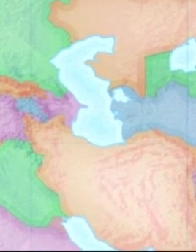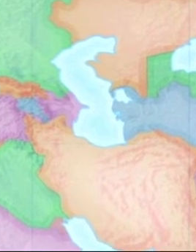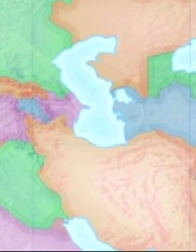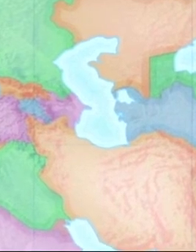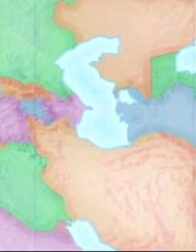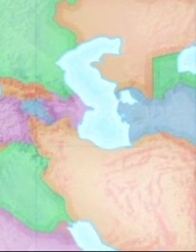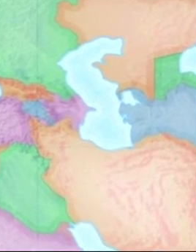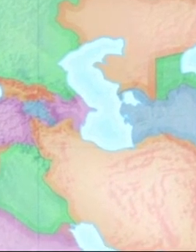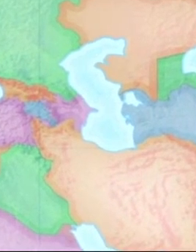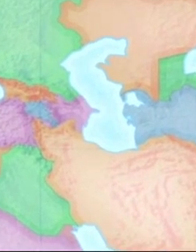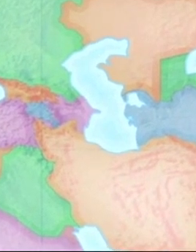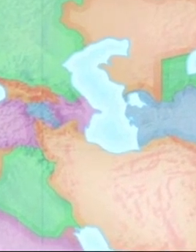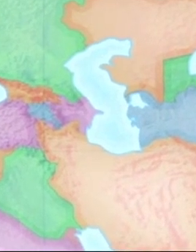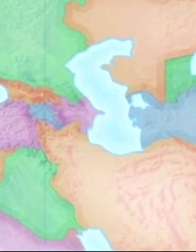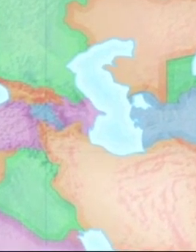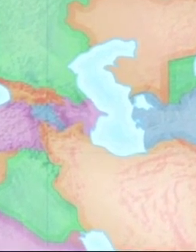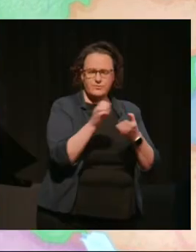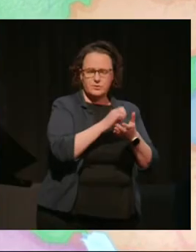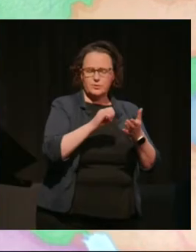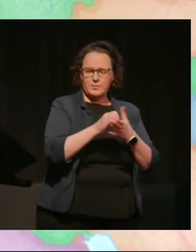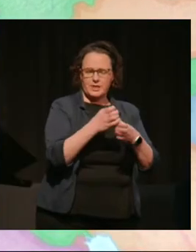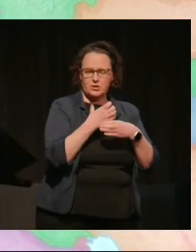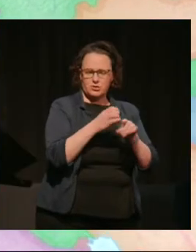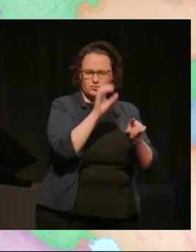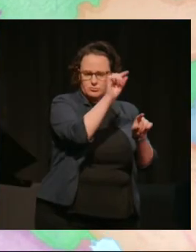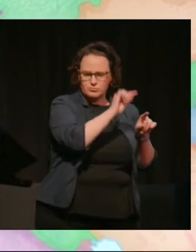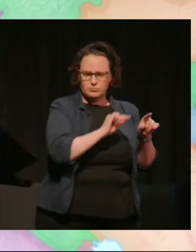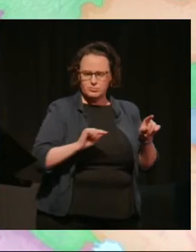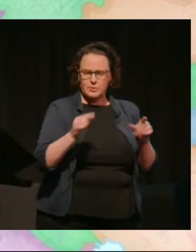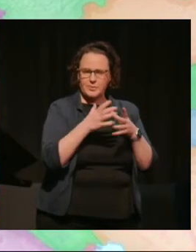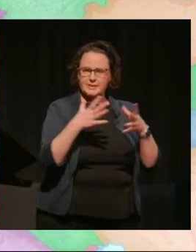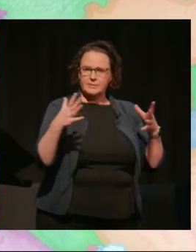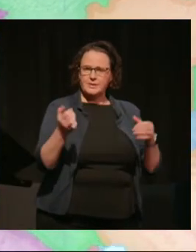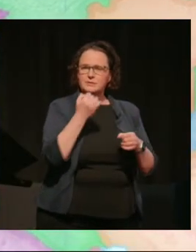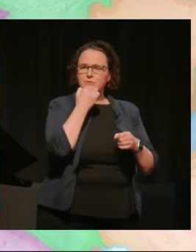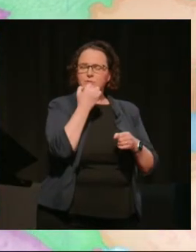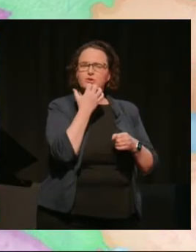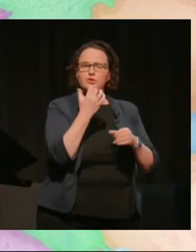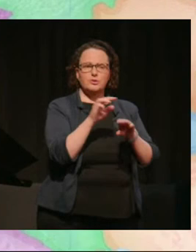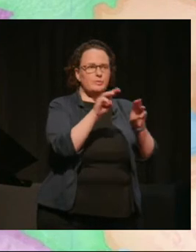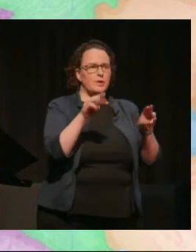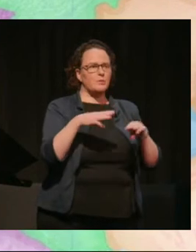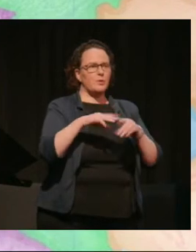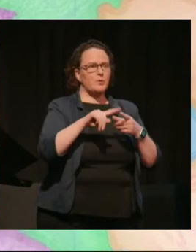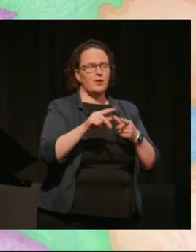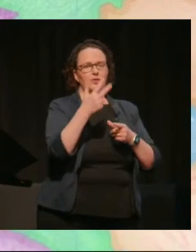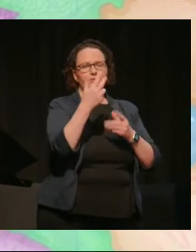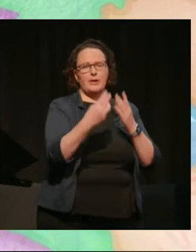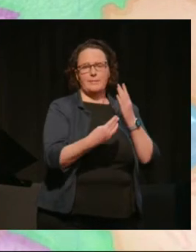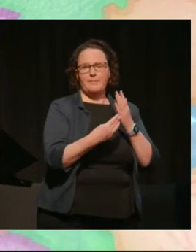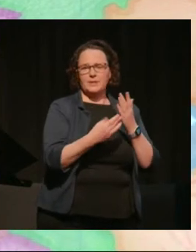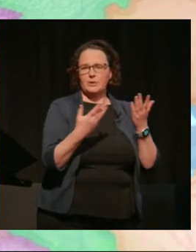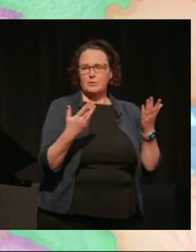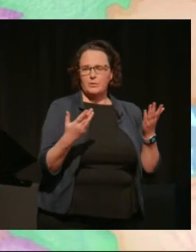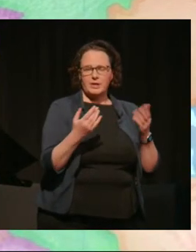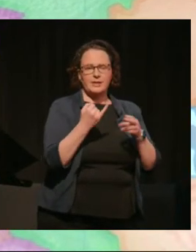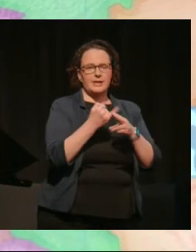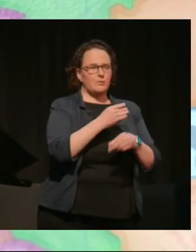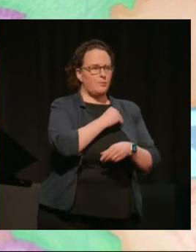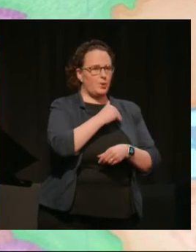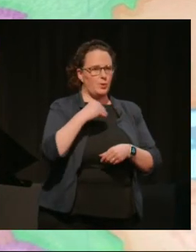communities in every European country, but the largest Jewish population, more than 3 million, was in